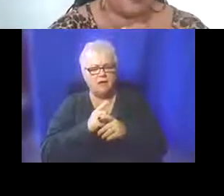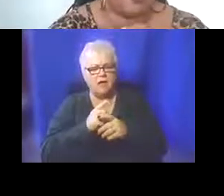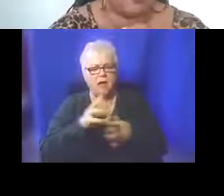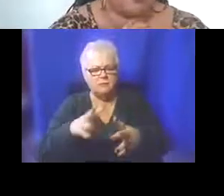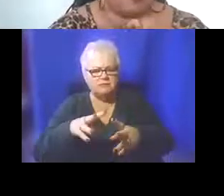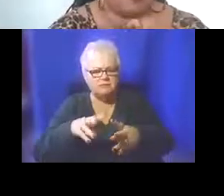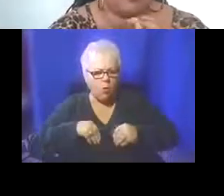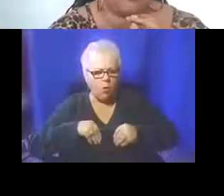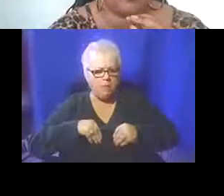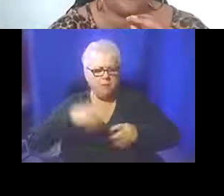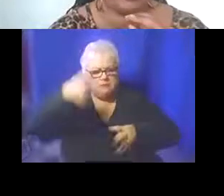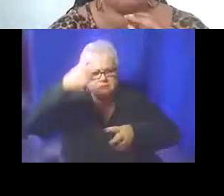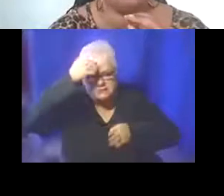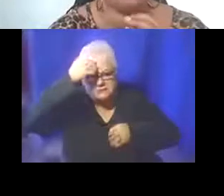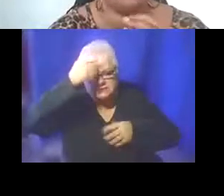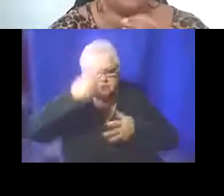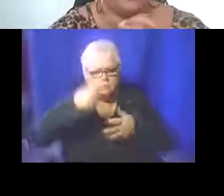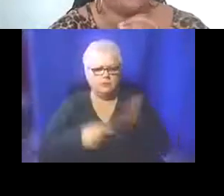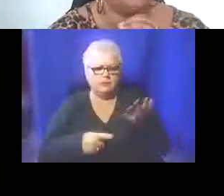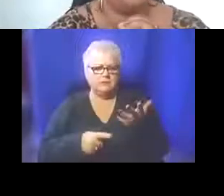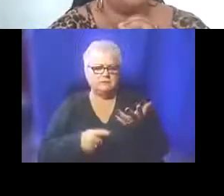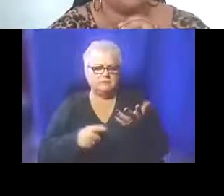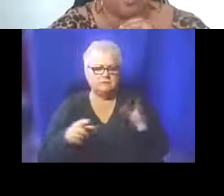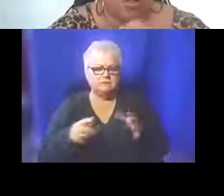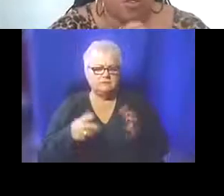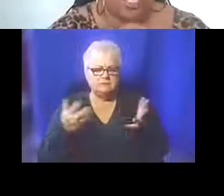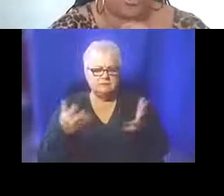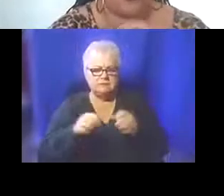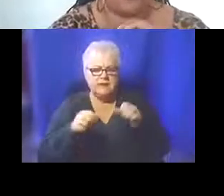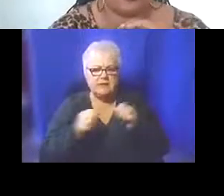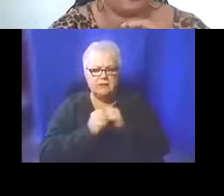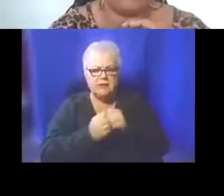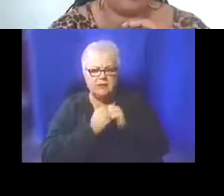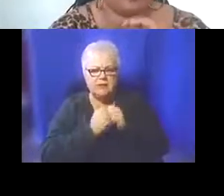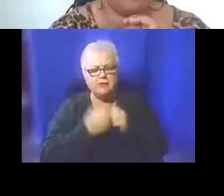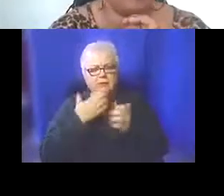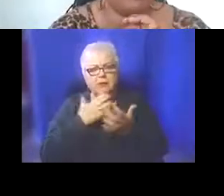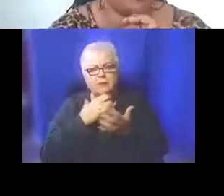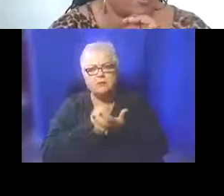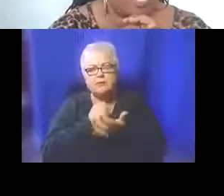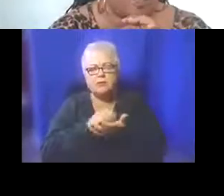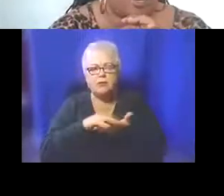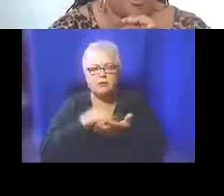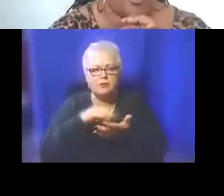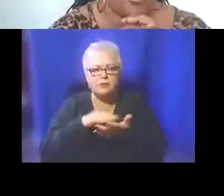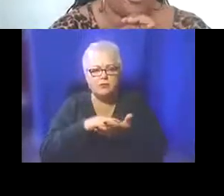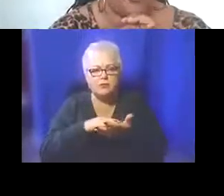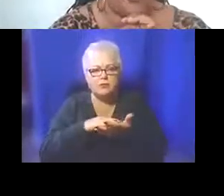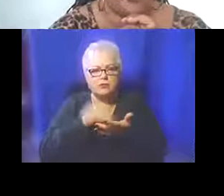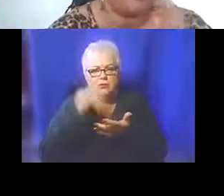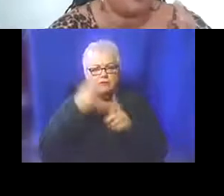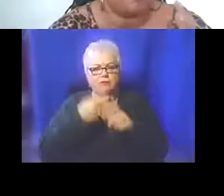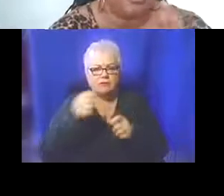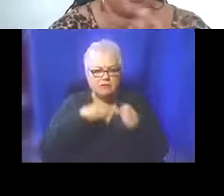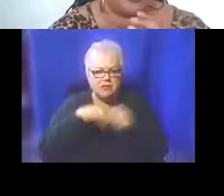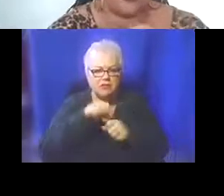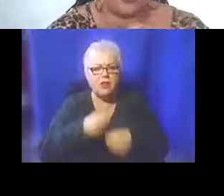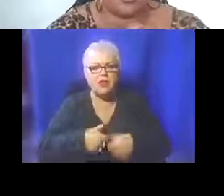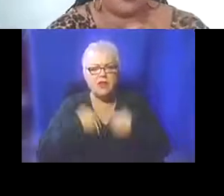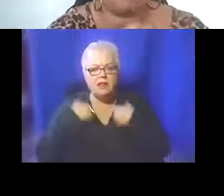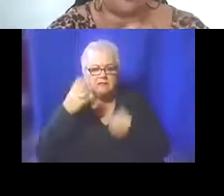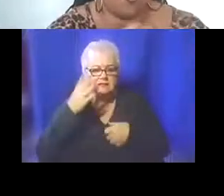space together. It's a really great opportunity to learn from each other and even learn from lived experiences in this